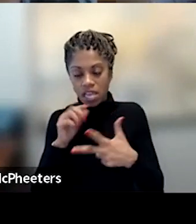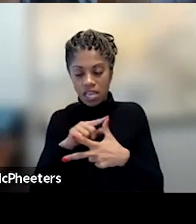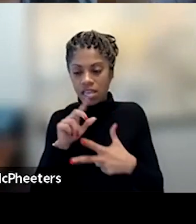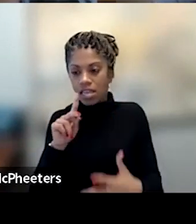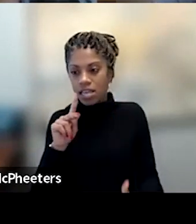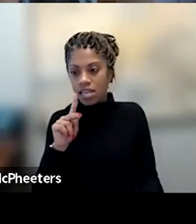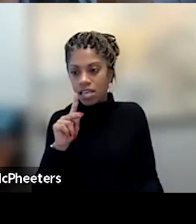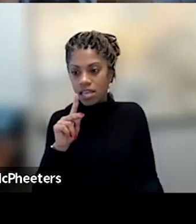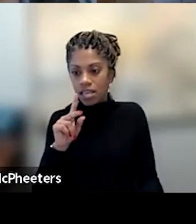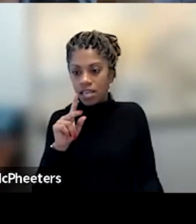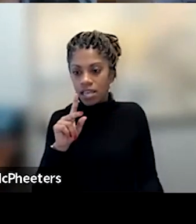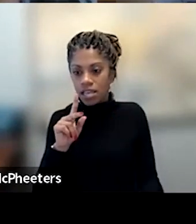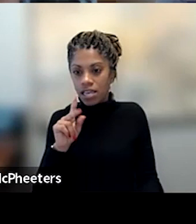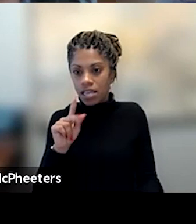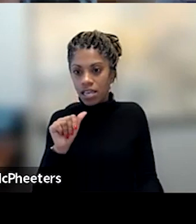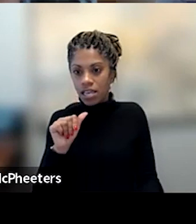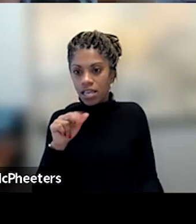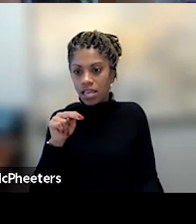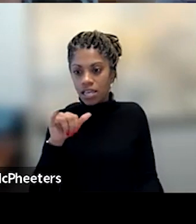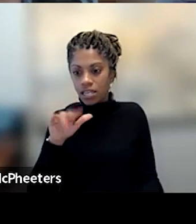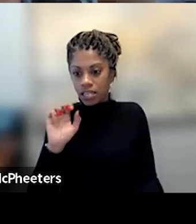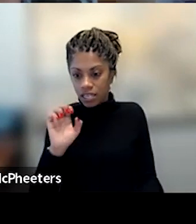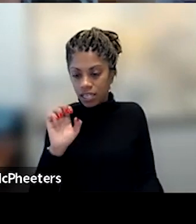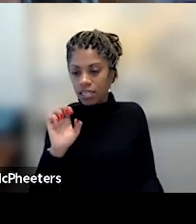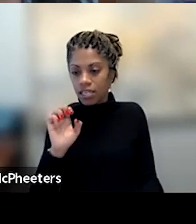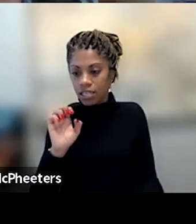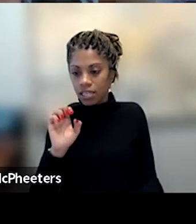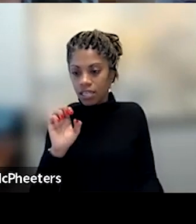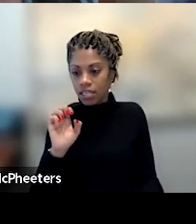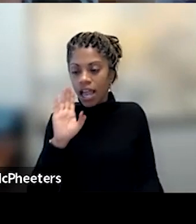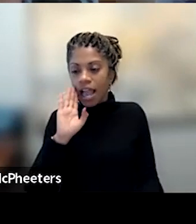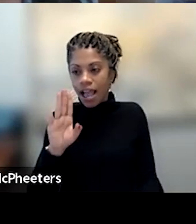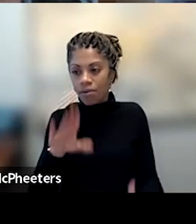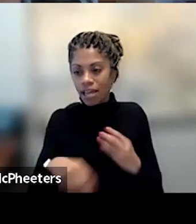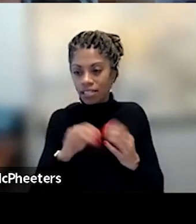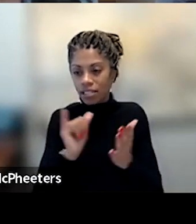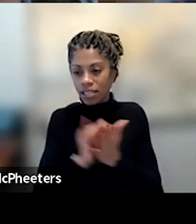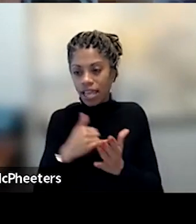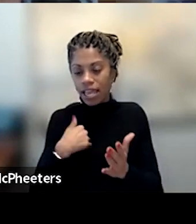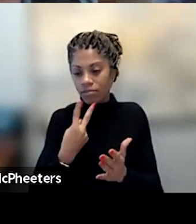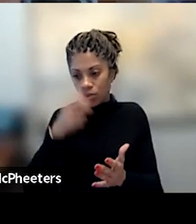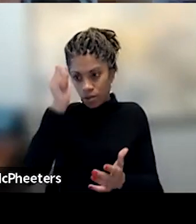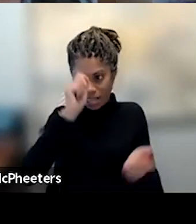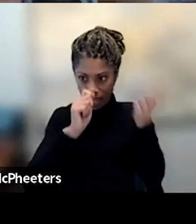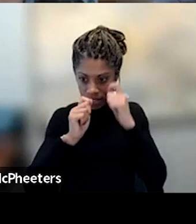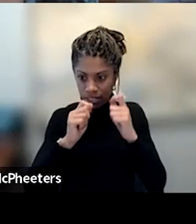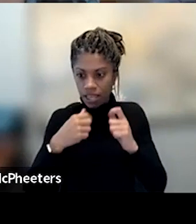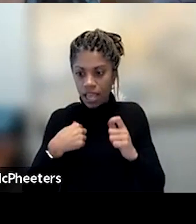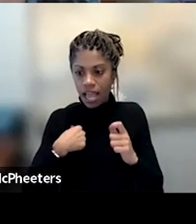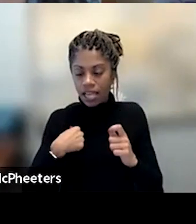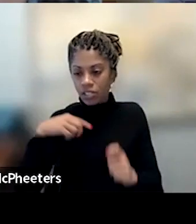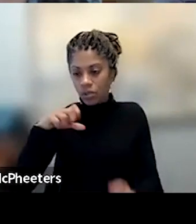Kareem. So I have the honor of wearing two hats at Kresge, both as a communications officer, but also as co-chair of our equity